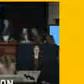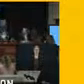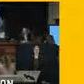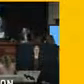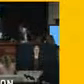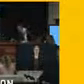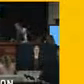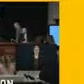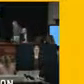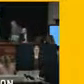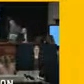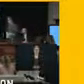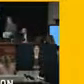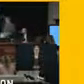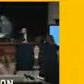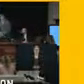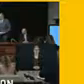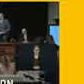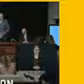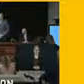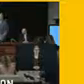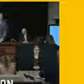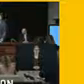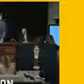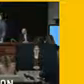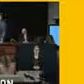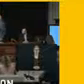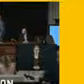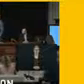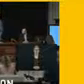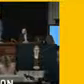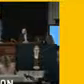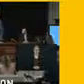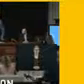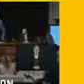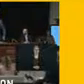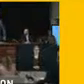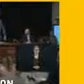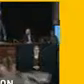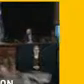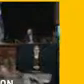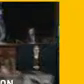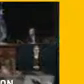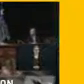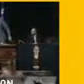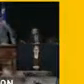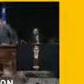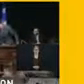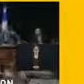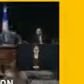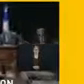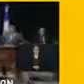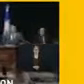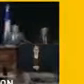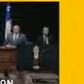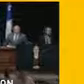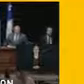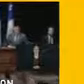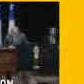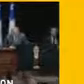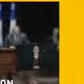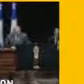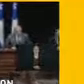Canadian company was involved in tracking the spread early on, but we are glad to have that company with us now. Our